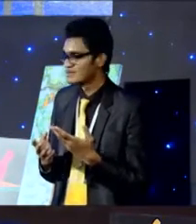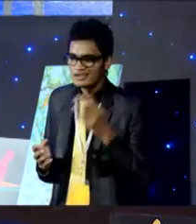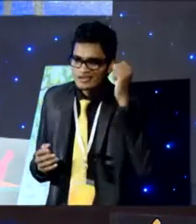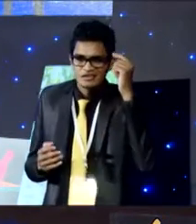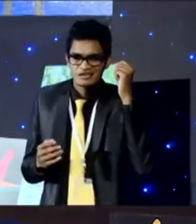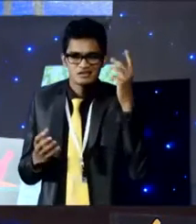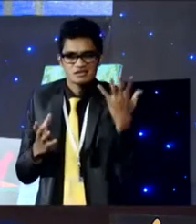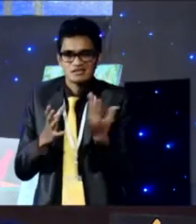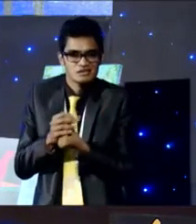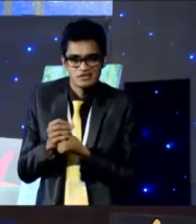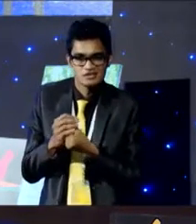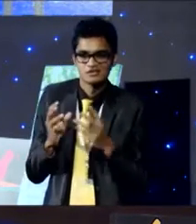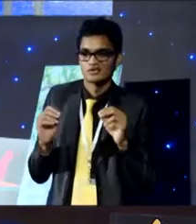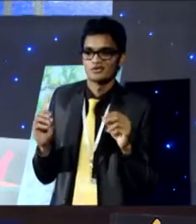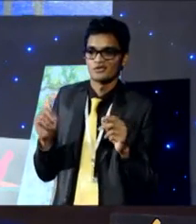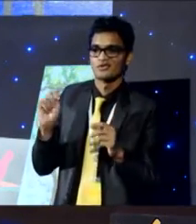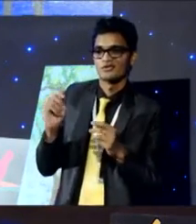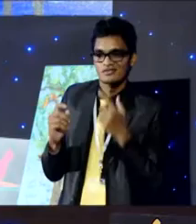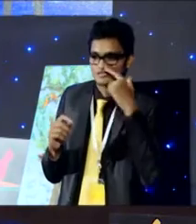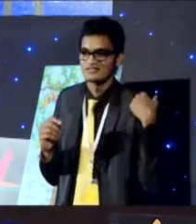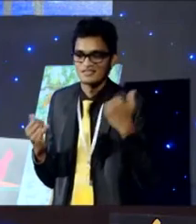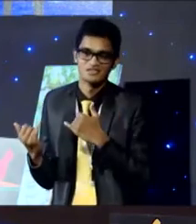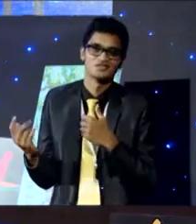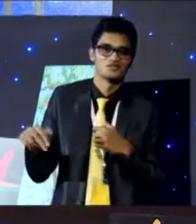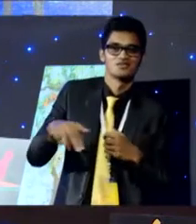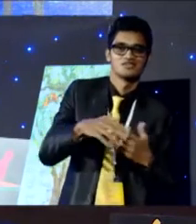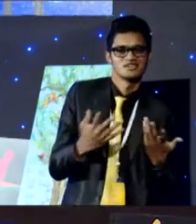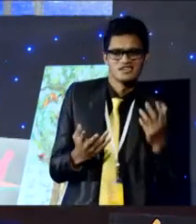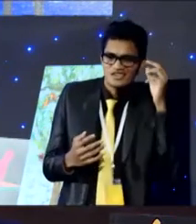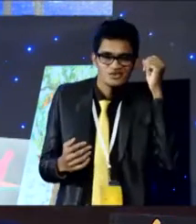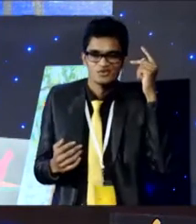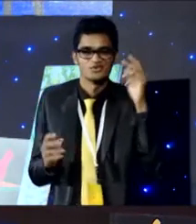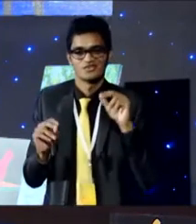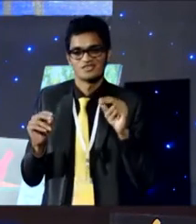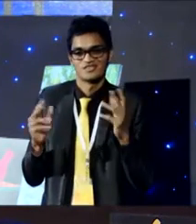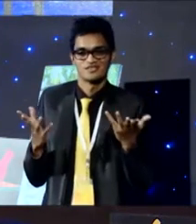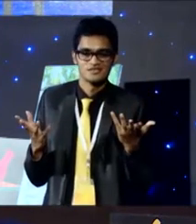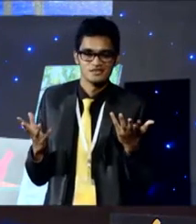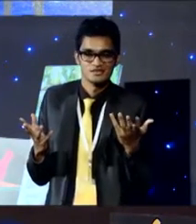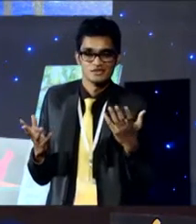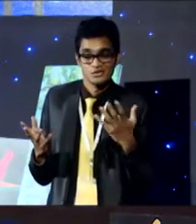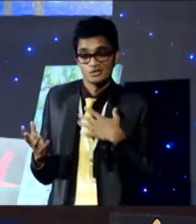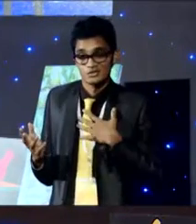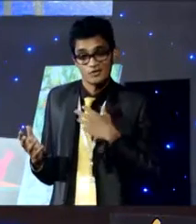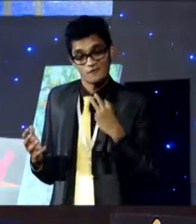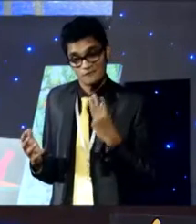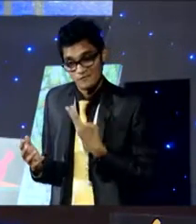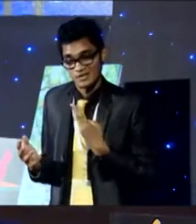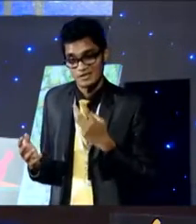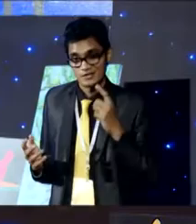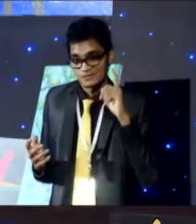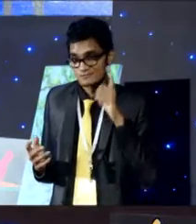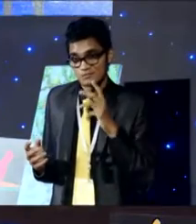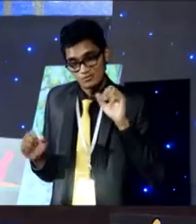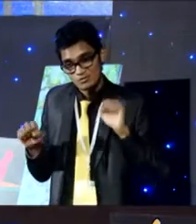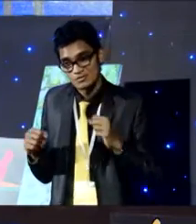understand inclusion. The real inclusion is to understand that he did it innocently. It is us to be included, not him. And